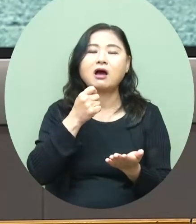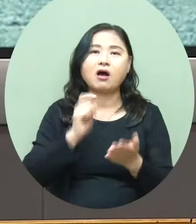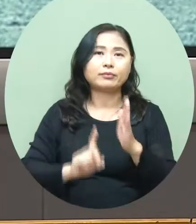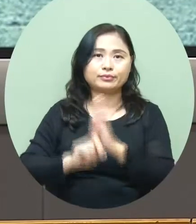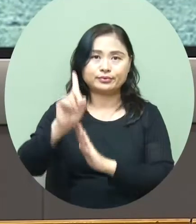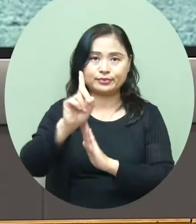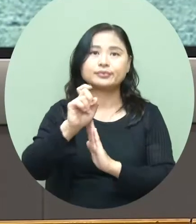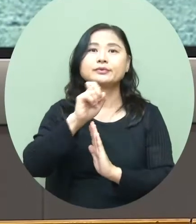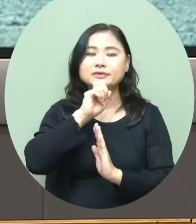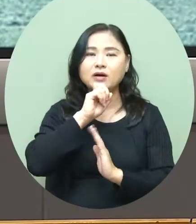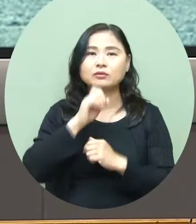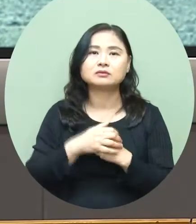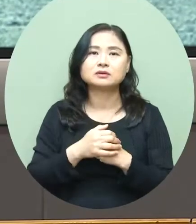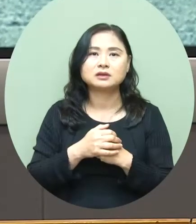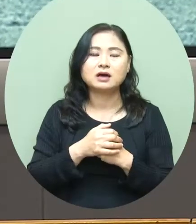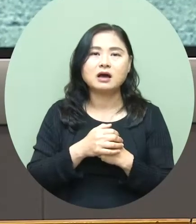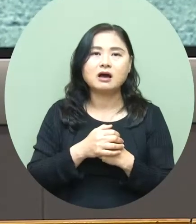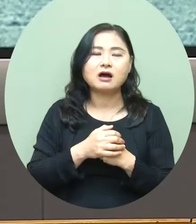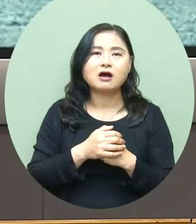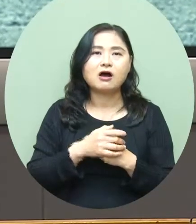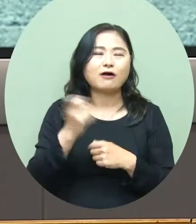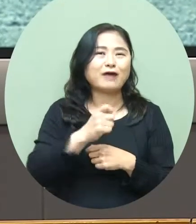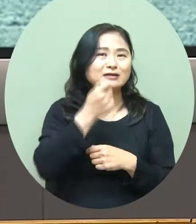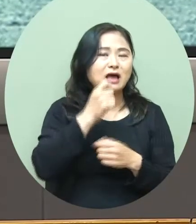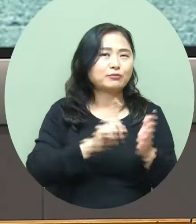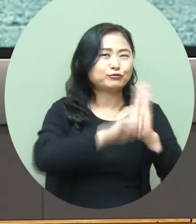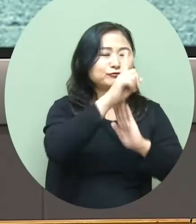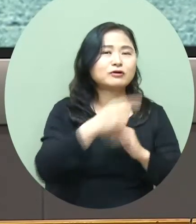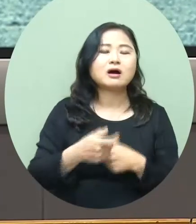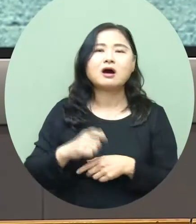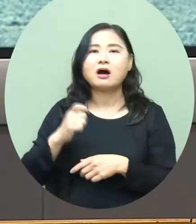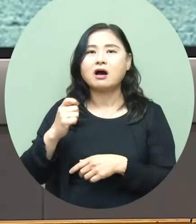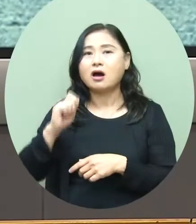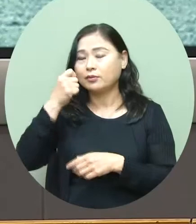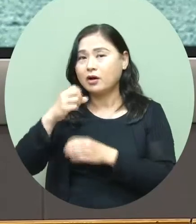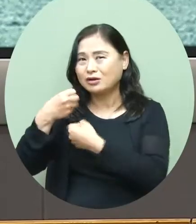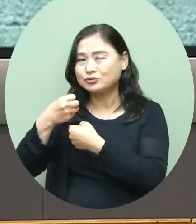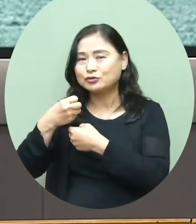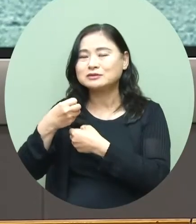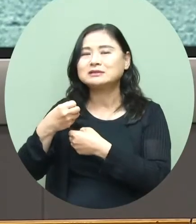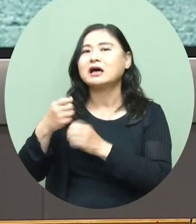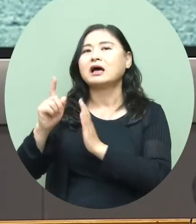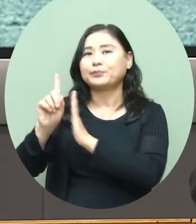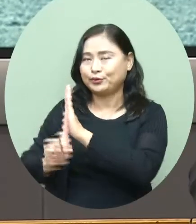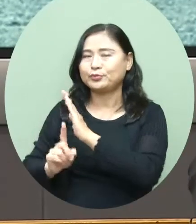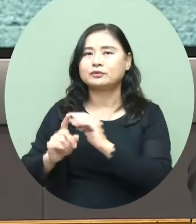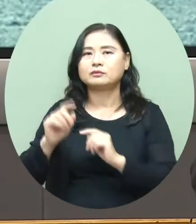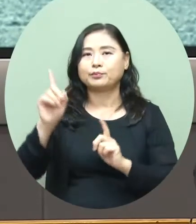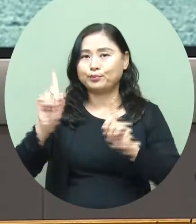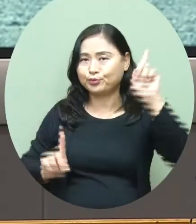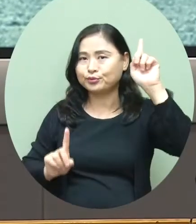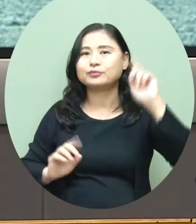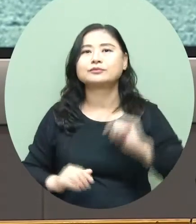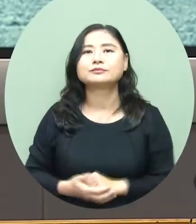there has been a noticeable increase in RAT positive cases. As PCR cases drop, RAT positive